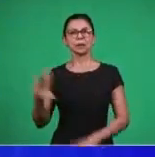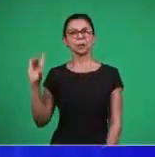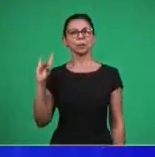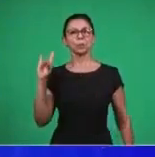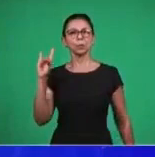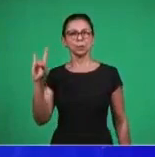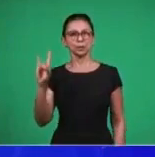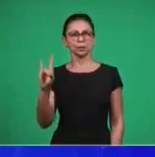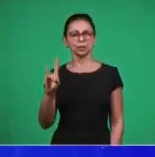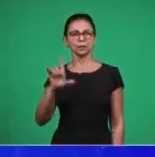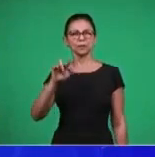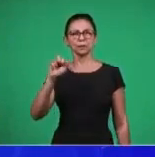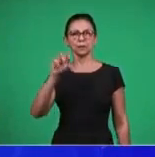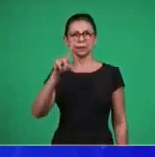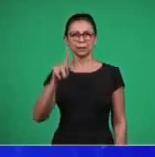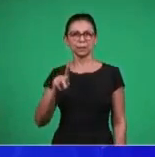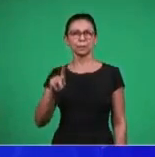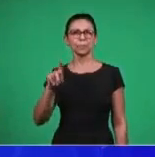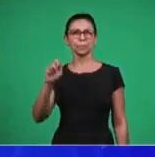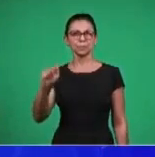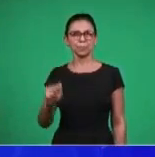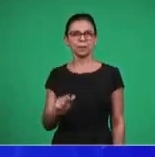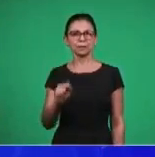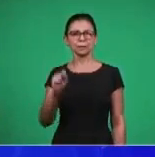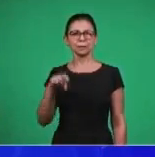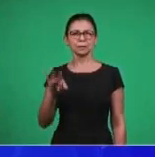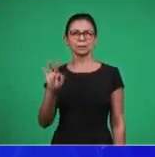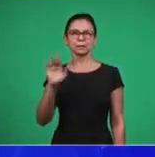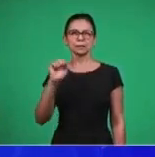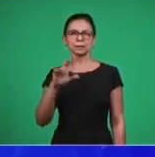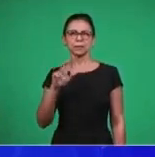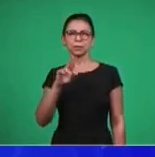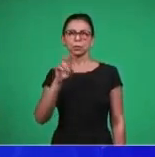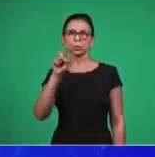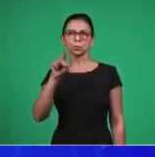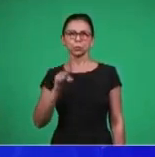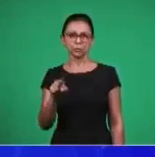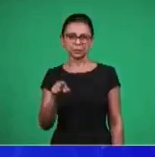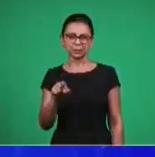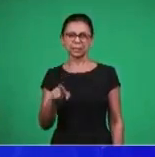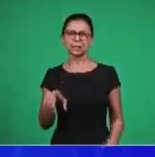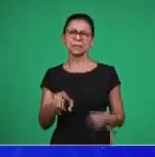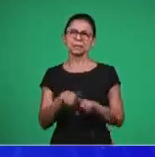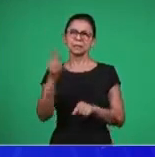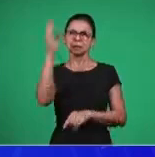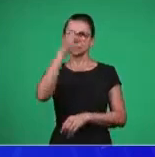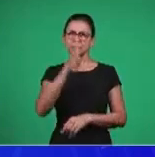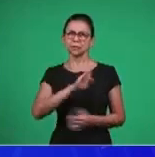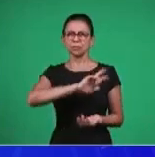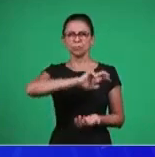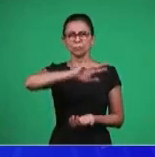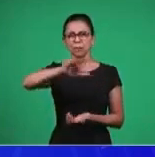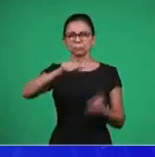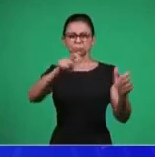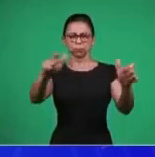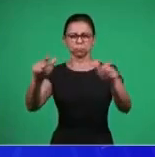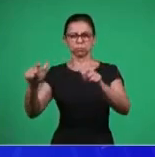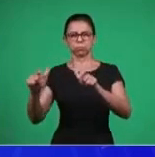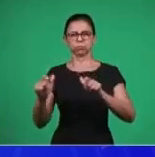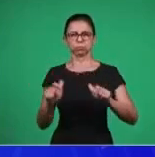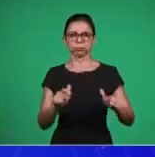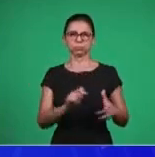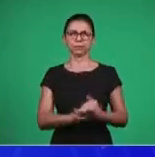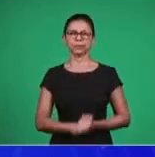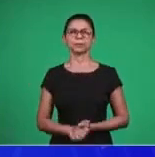in Bolivia, Cochabamba, Santa Cruz de la Sierra. In Brazil, we have many locations